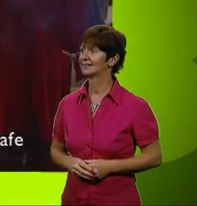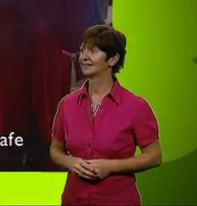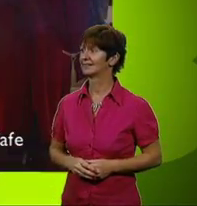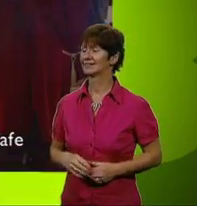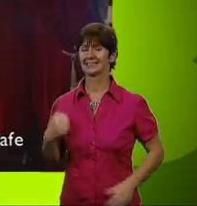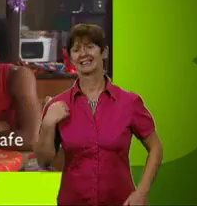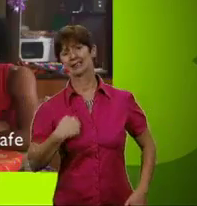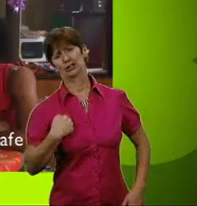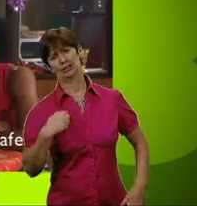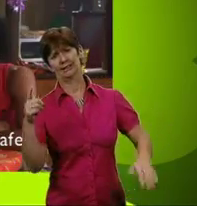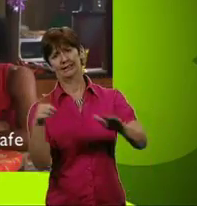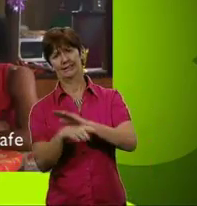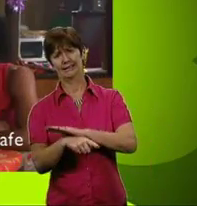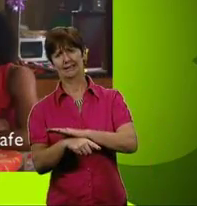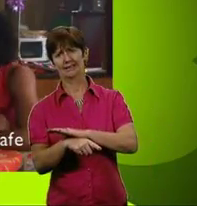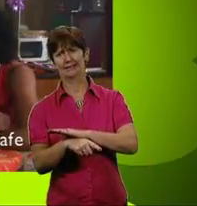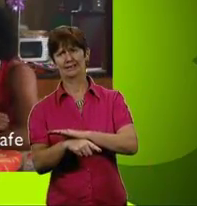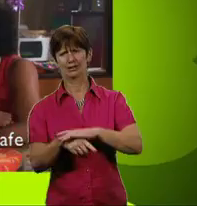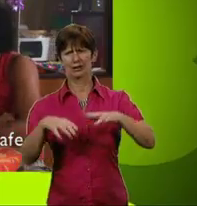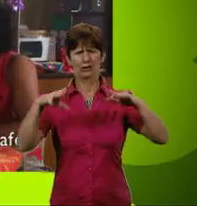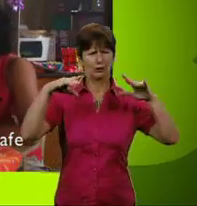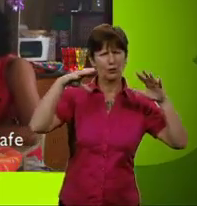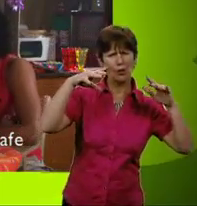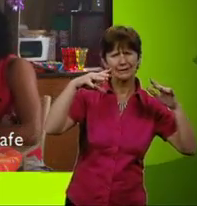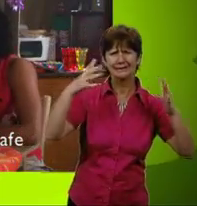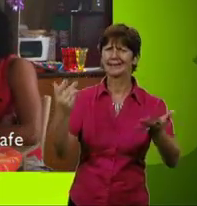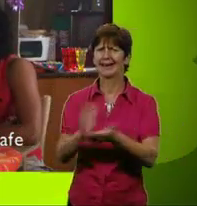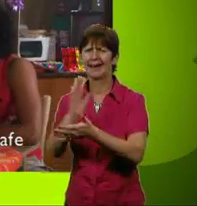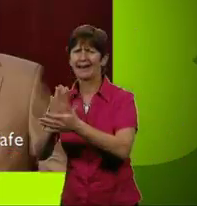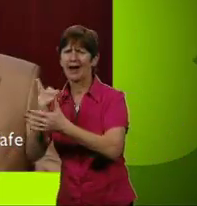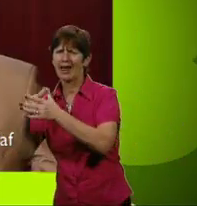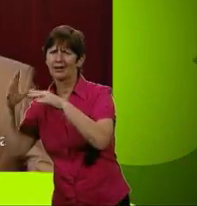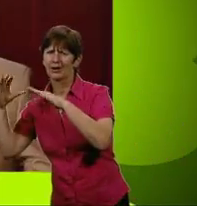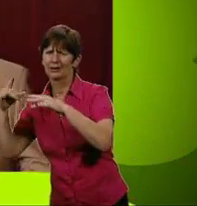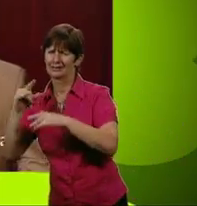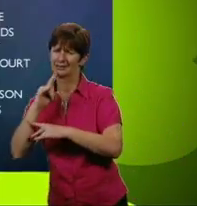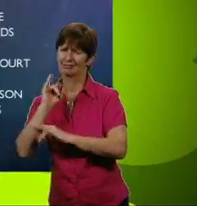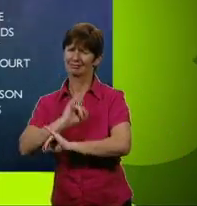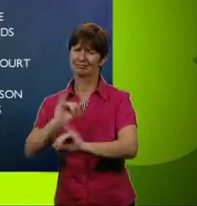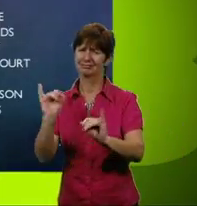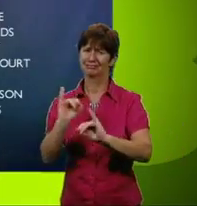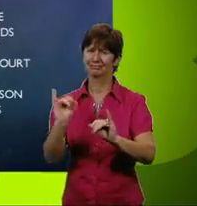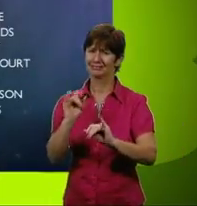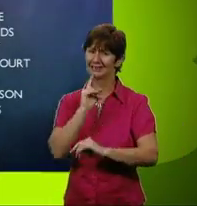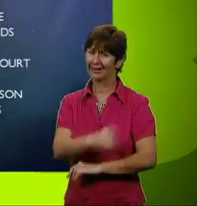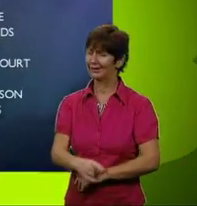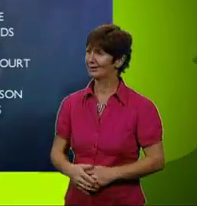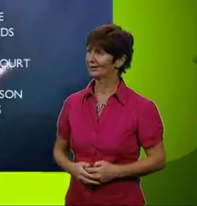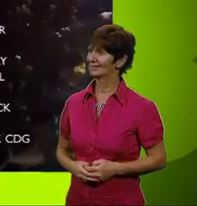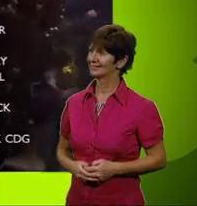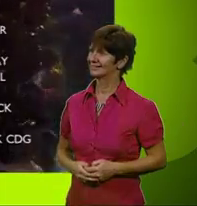I am sorry to be late. Ghosts entertaining other ghosts. That'll be a disaster, I'm telling you.